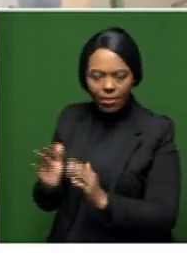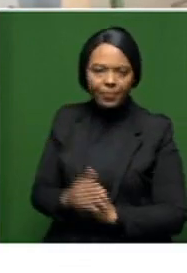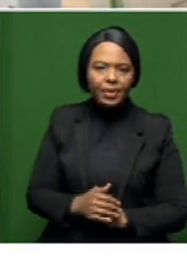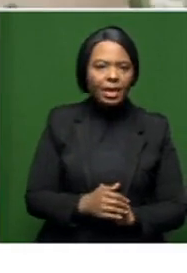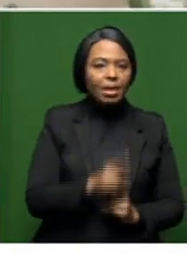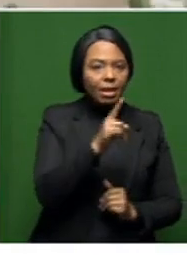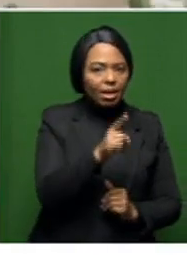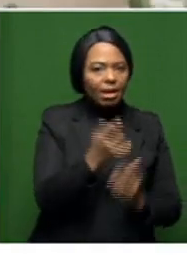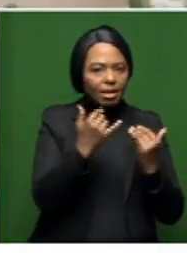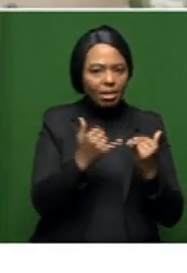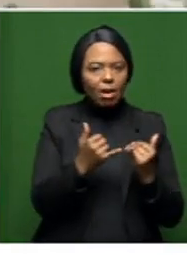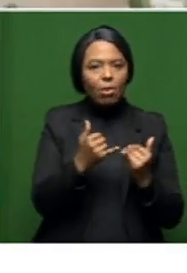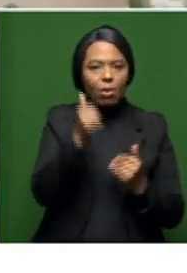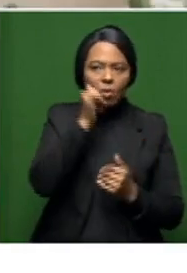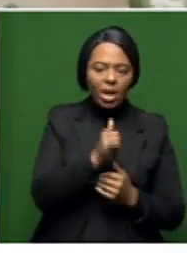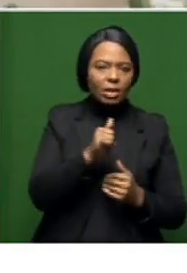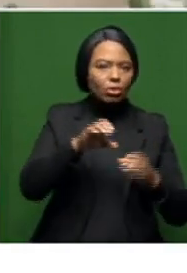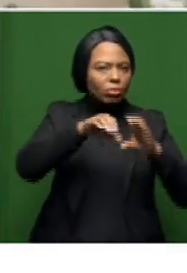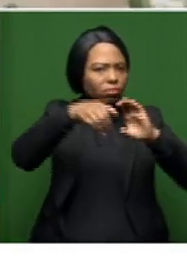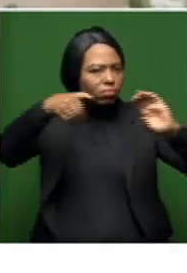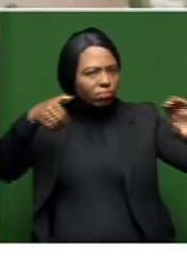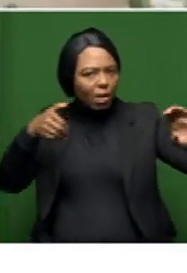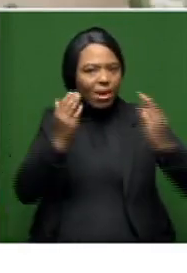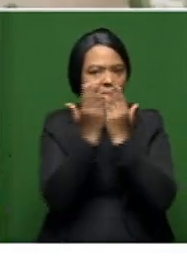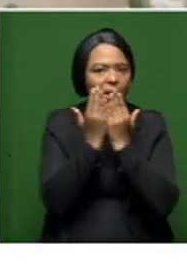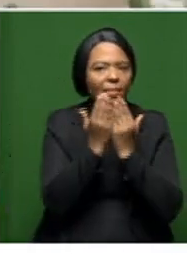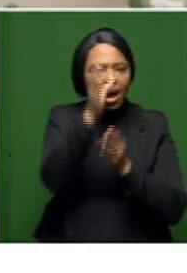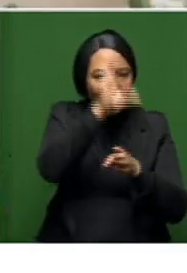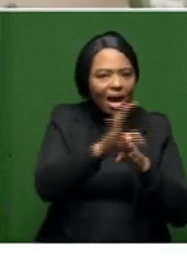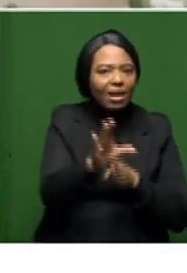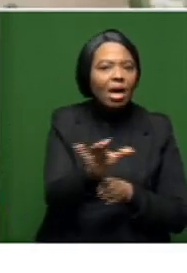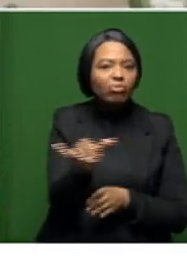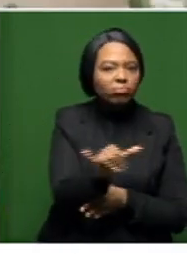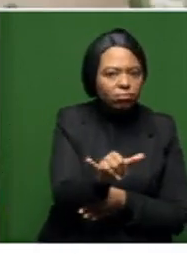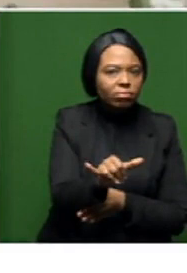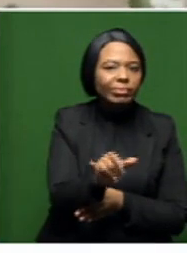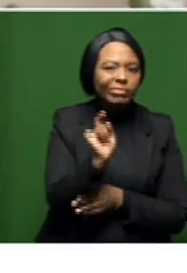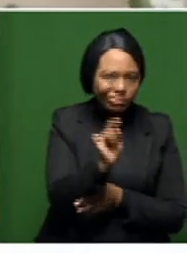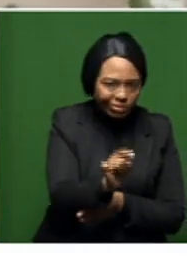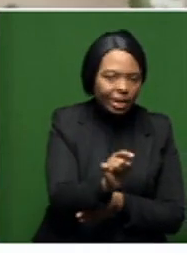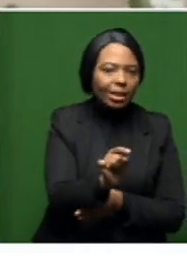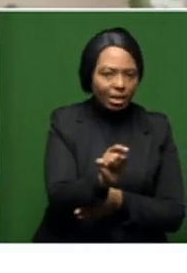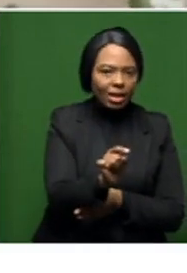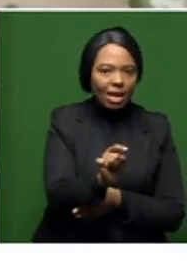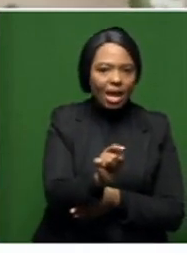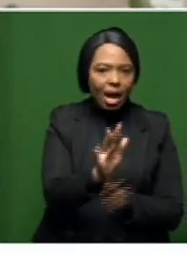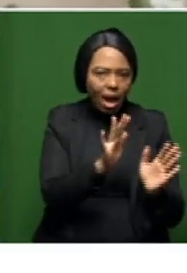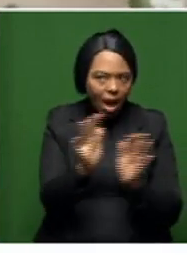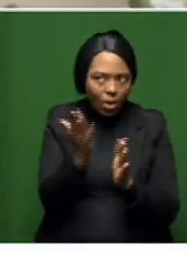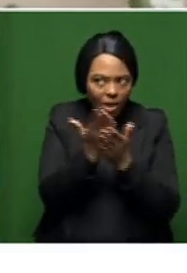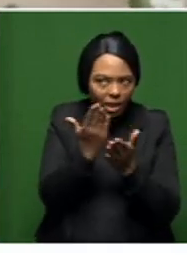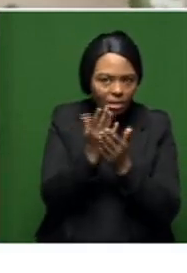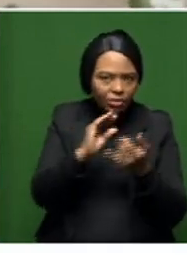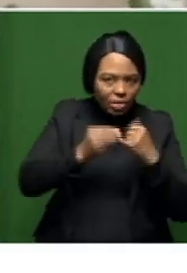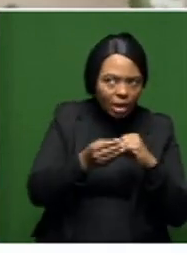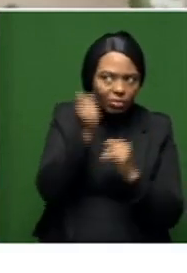the faculty and degree that you're applying for, and that's where the prospectus was so challenging to navigate, and it differentiates.